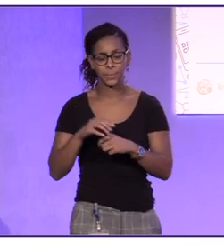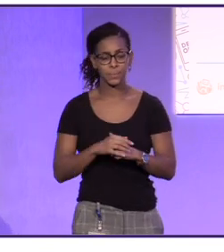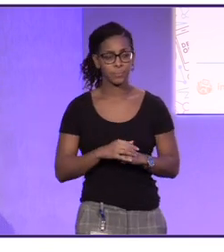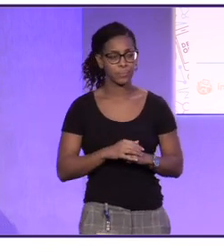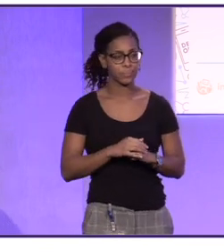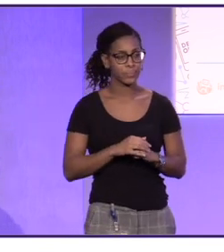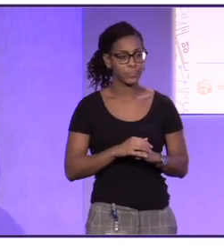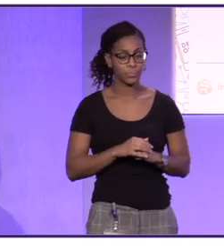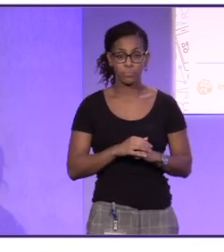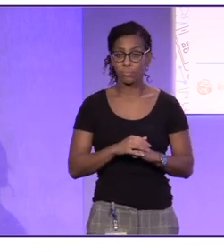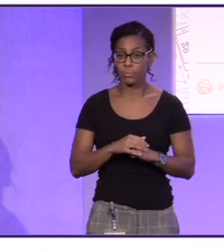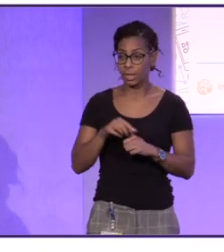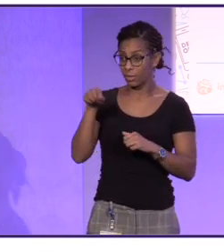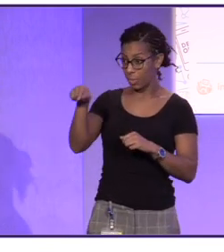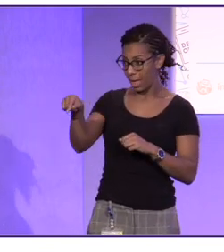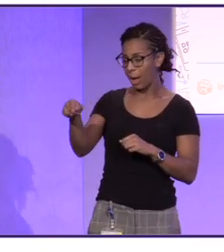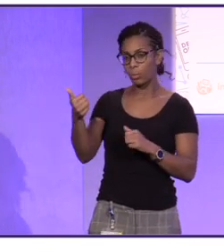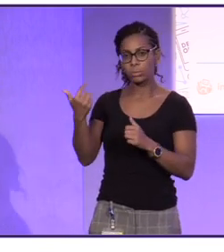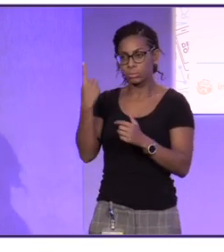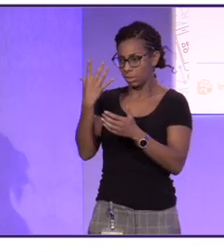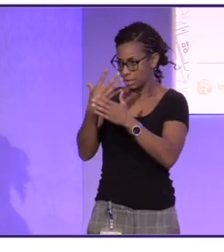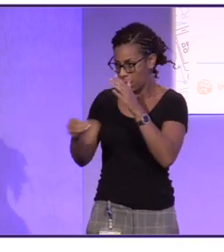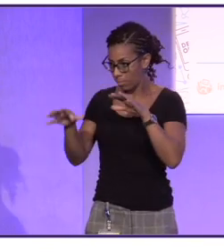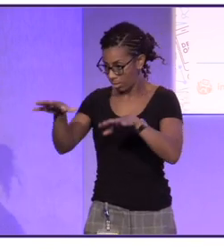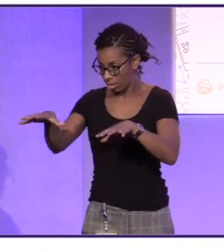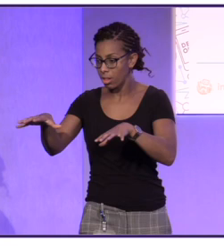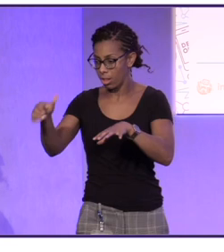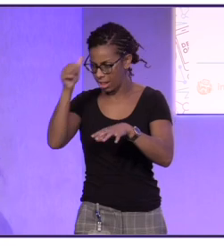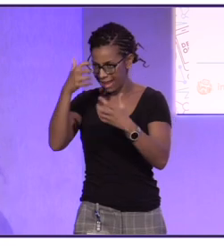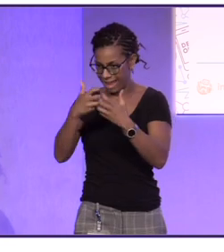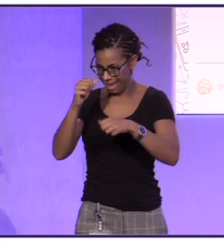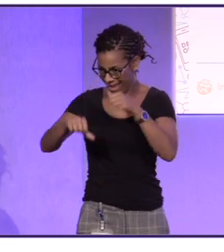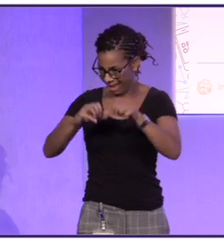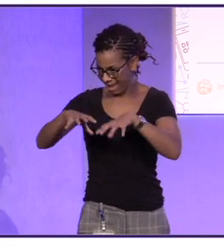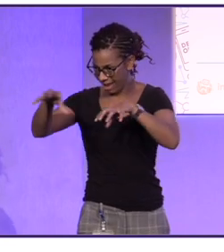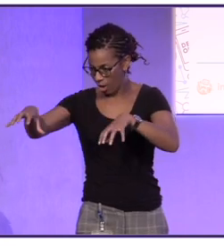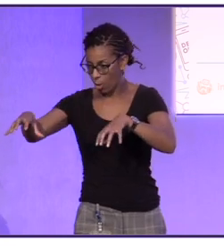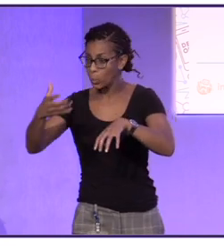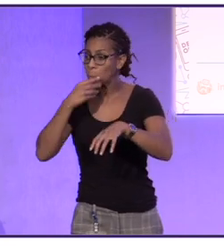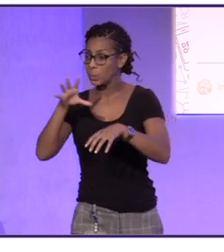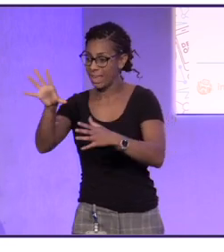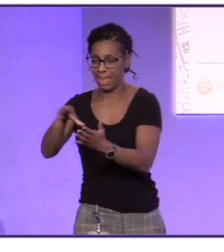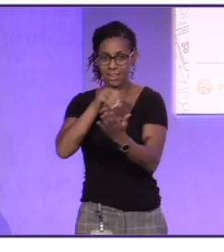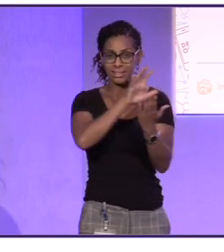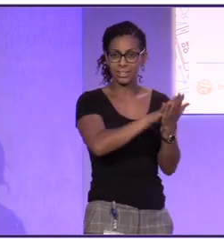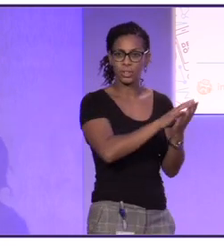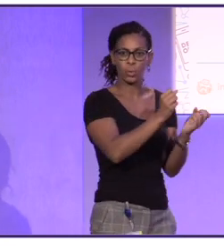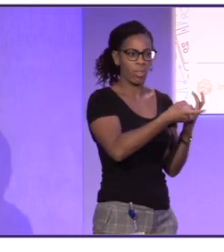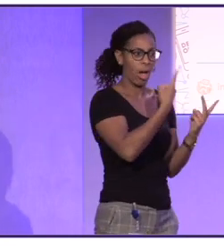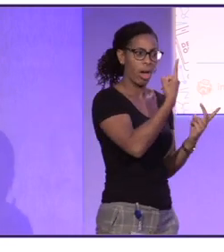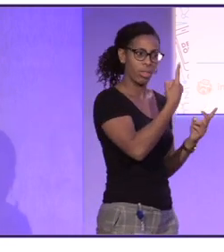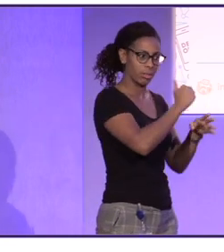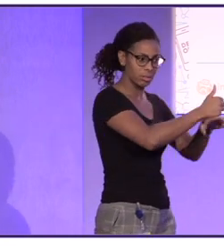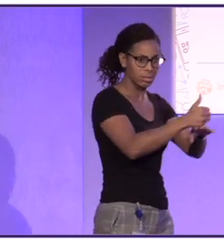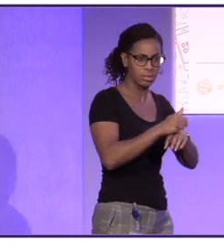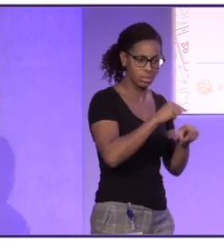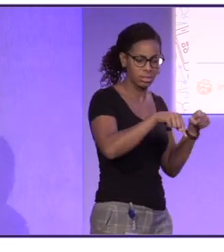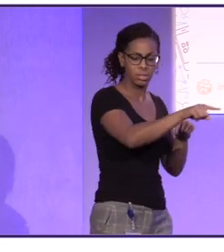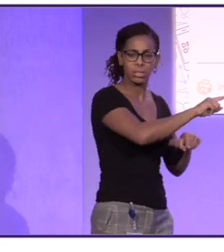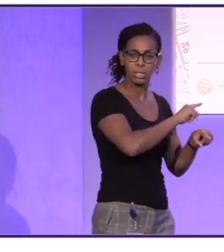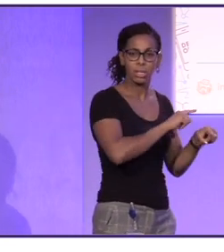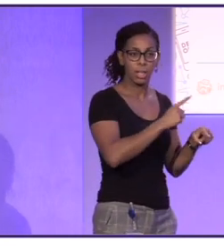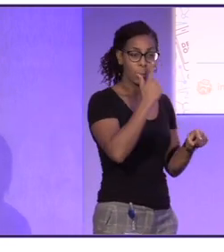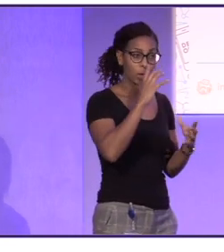With that as a blueprint, we could do other stuff and could continue our travel towards a